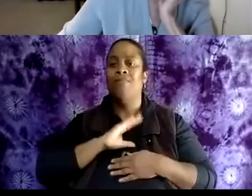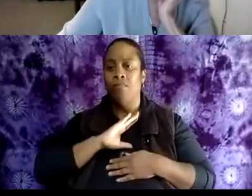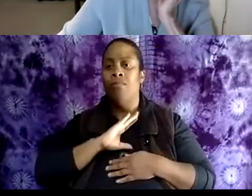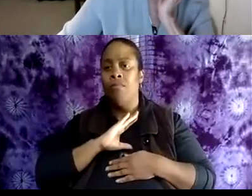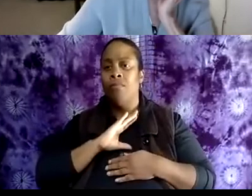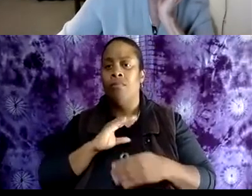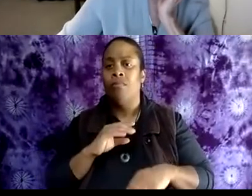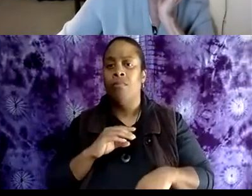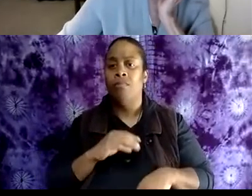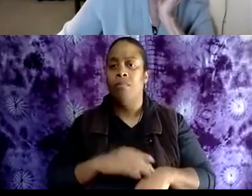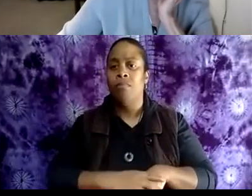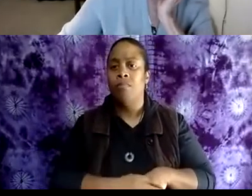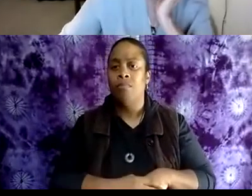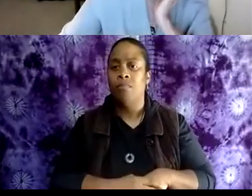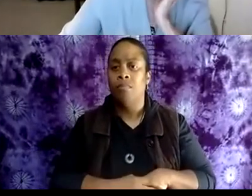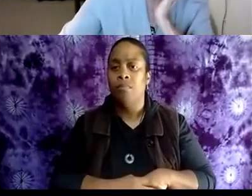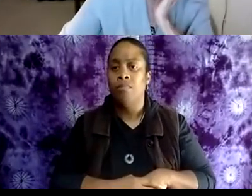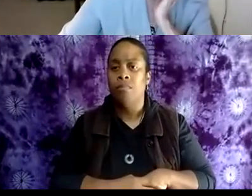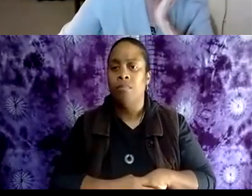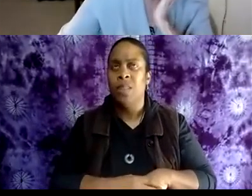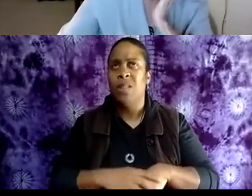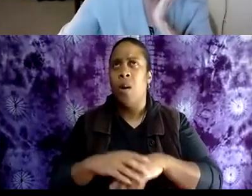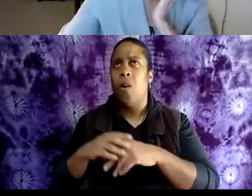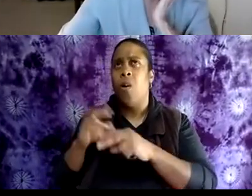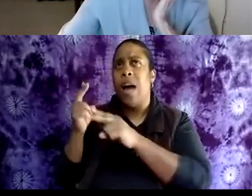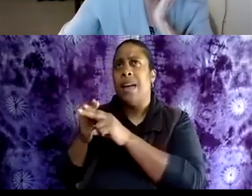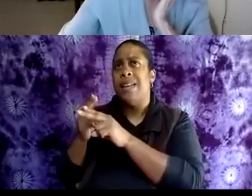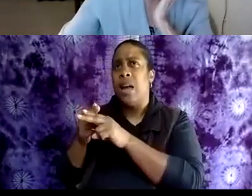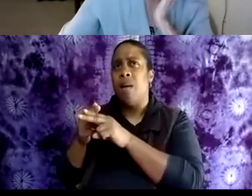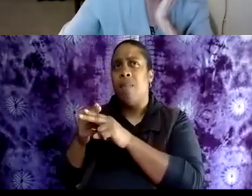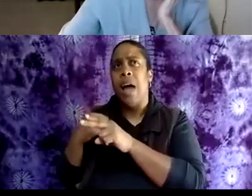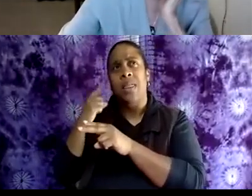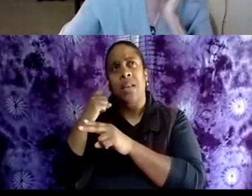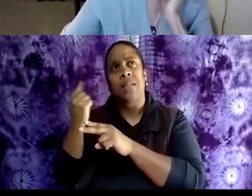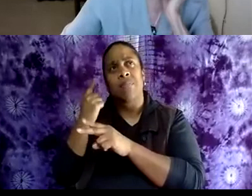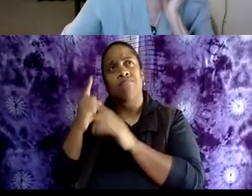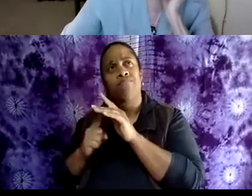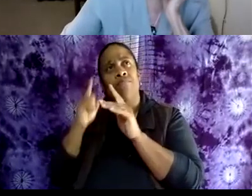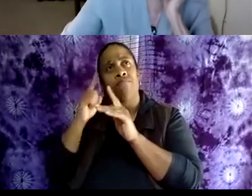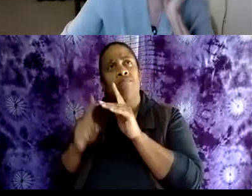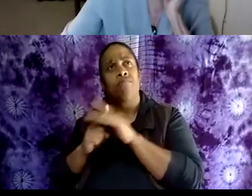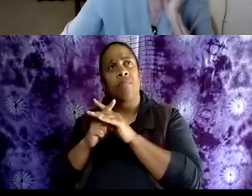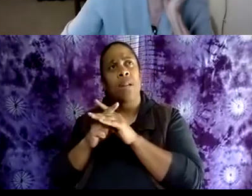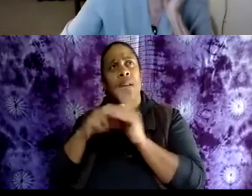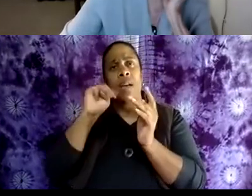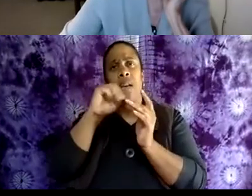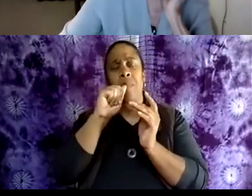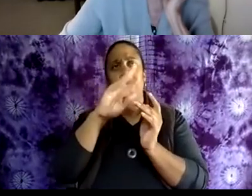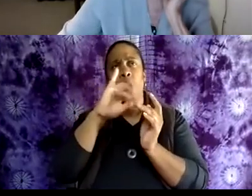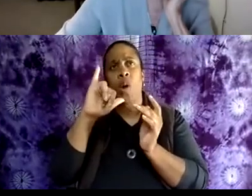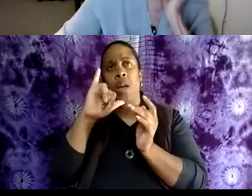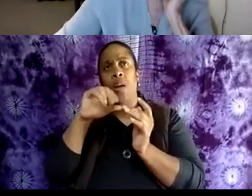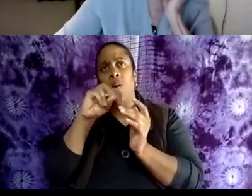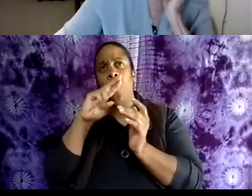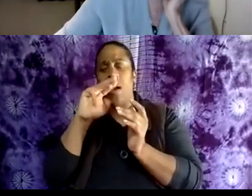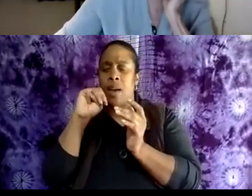As far as like a name, what came to me was either Marie or Mary, something like that. But I love what Henry said. Just ask